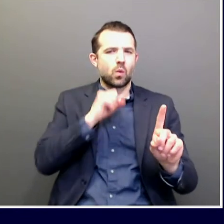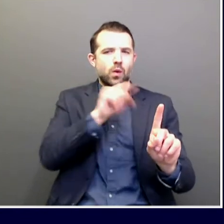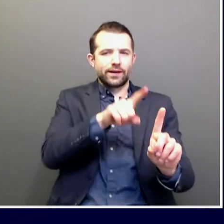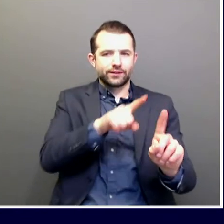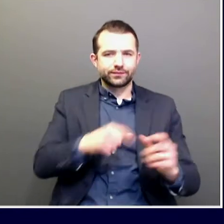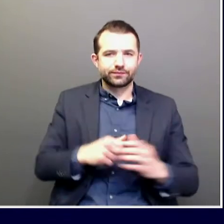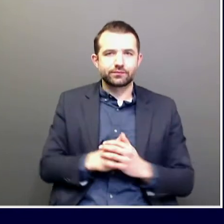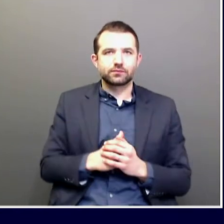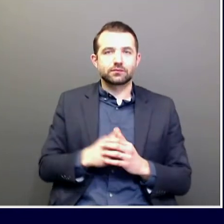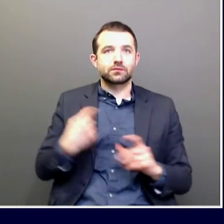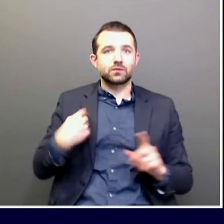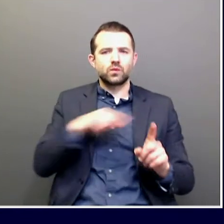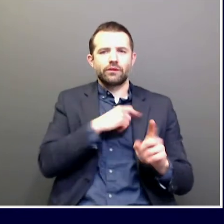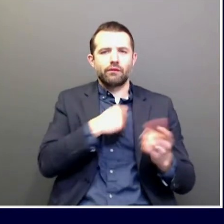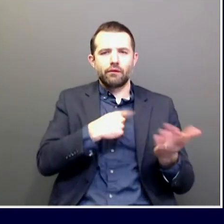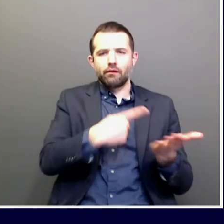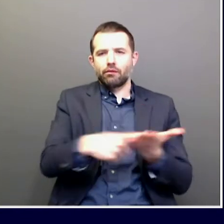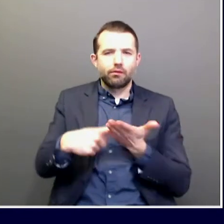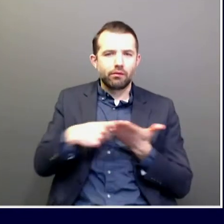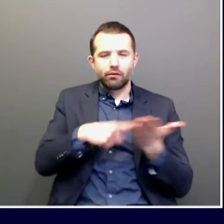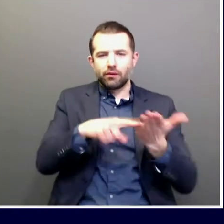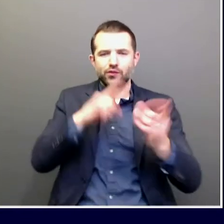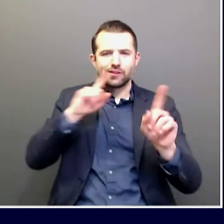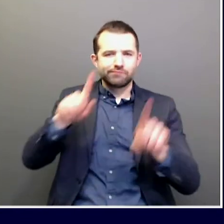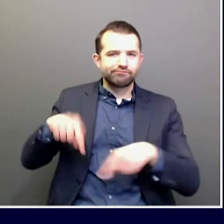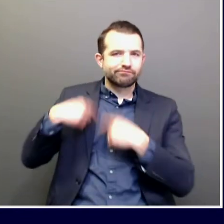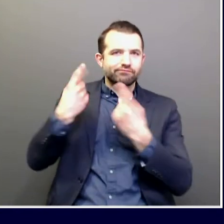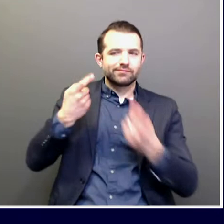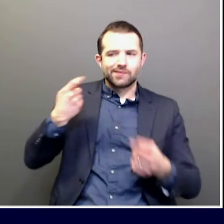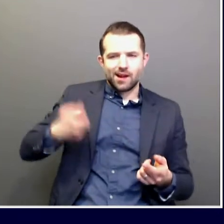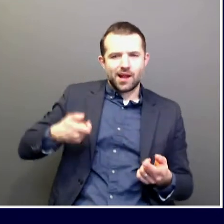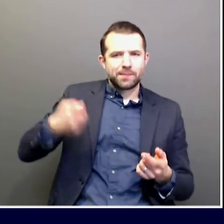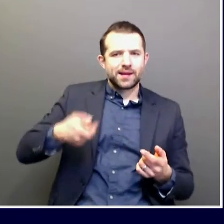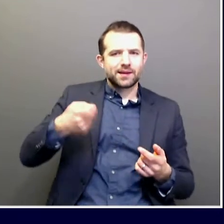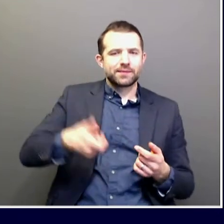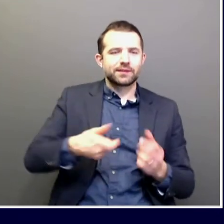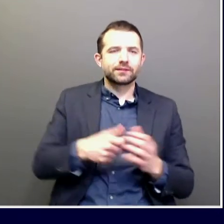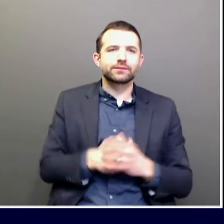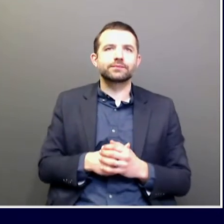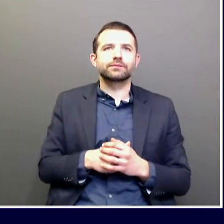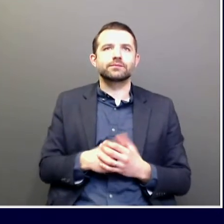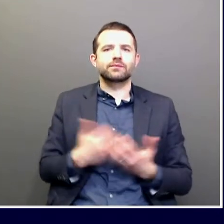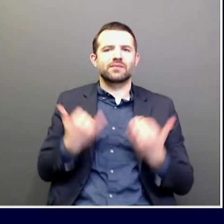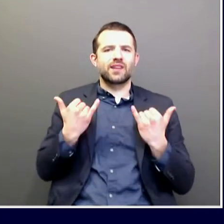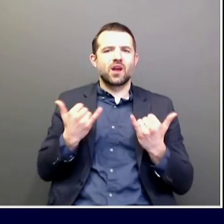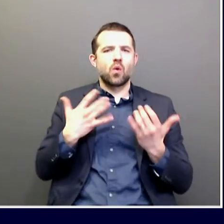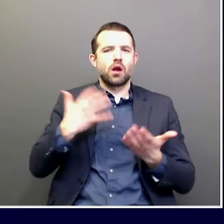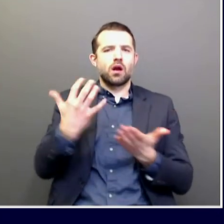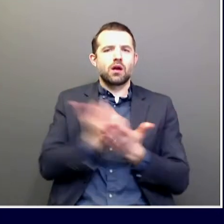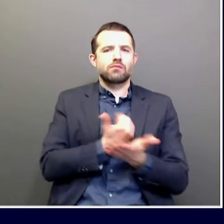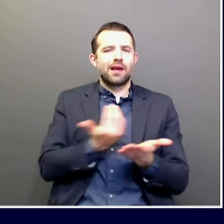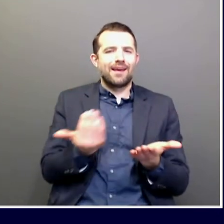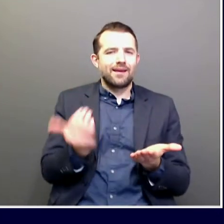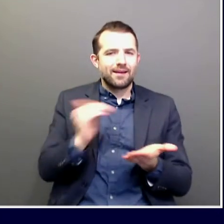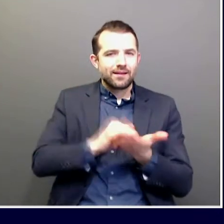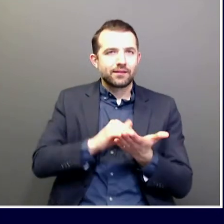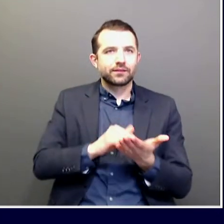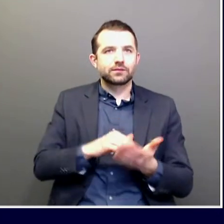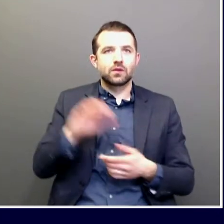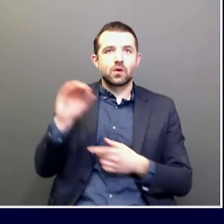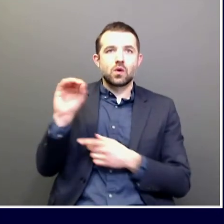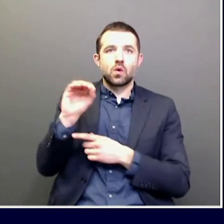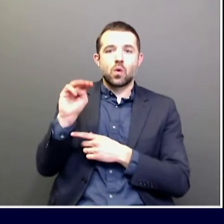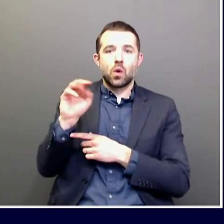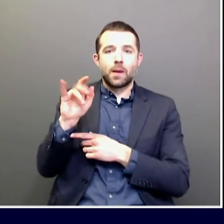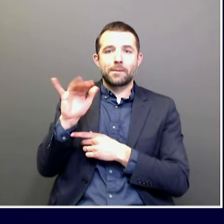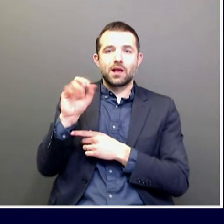compare, and I know this is going to be hard to do, every patient is different ages, different underlying health conditions, so on and so forth. And I'm wondering if you've